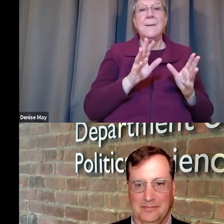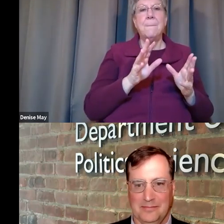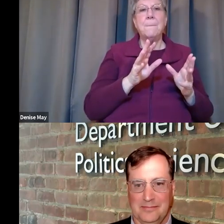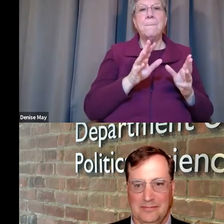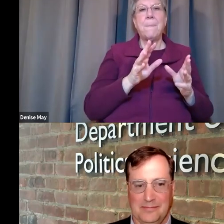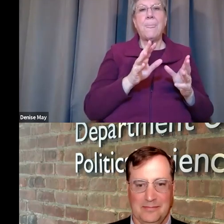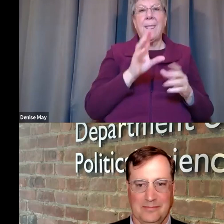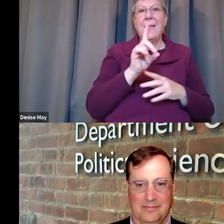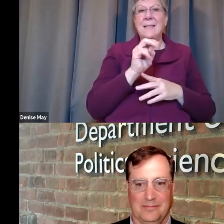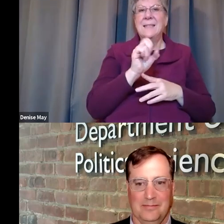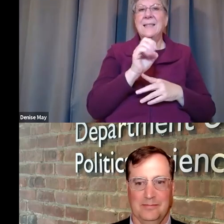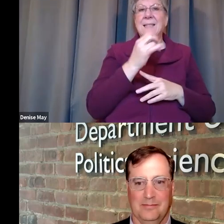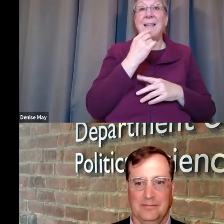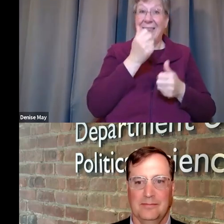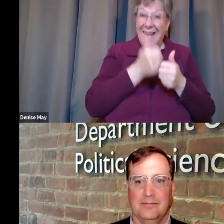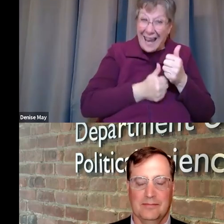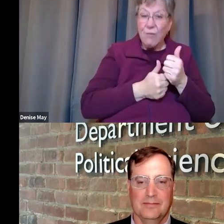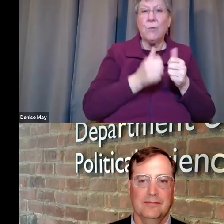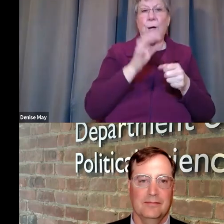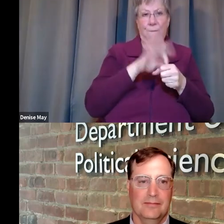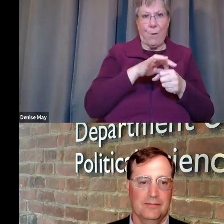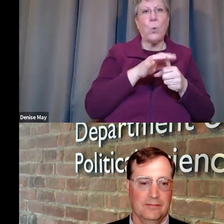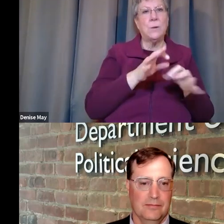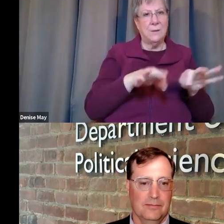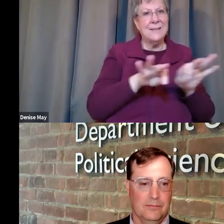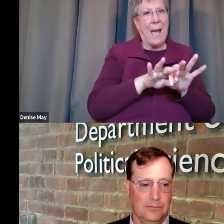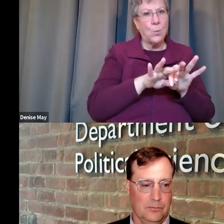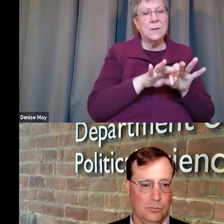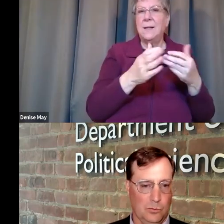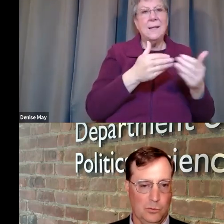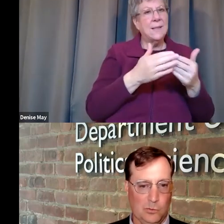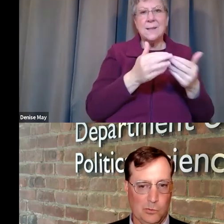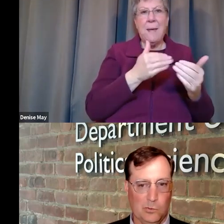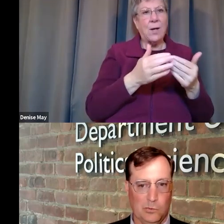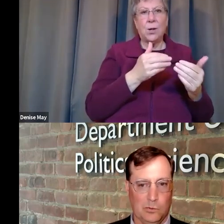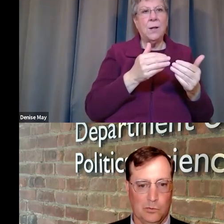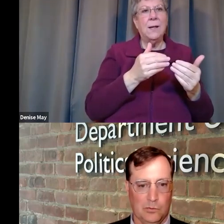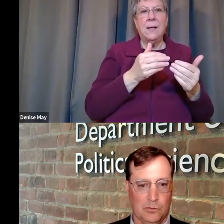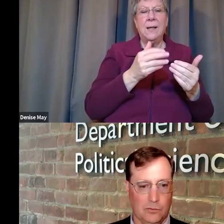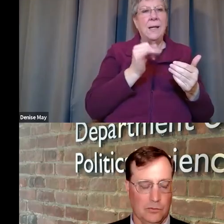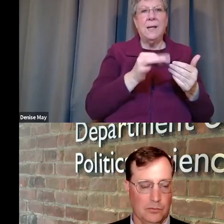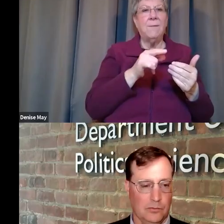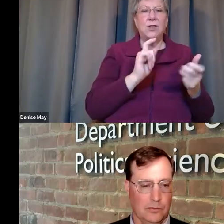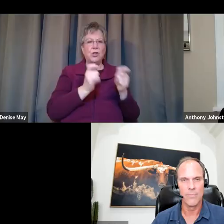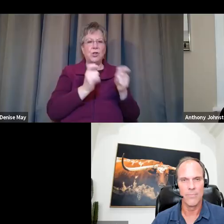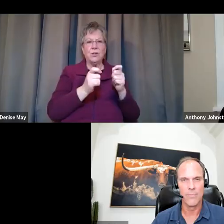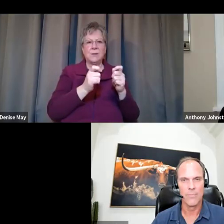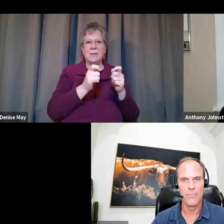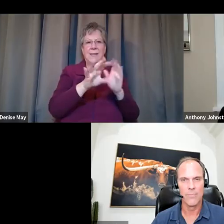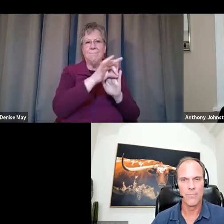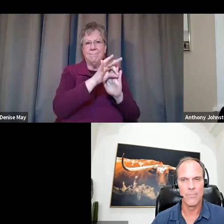well reminds us that every single vote counts, whether or not it makes a particular difference in a particular election.